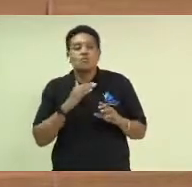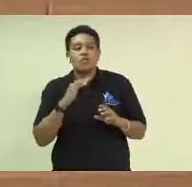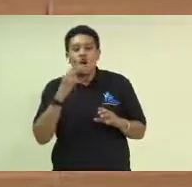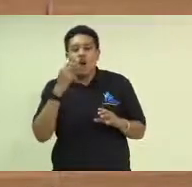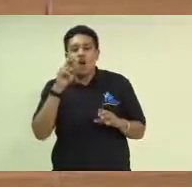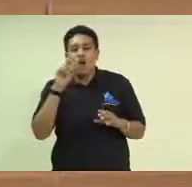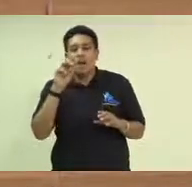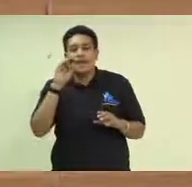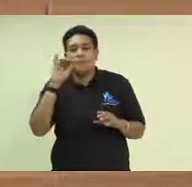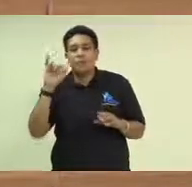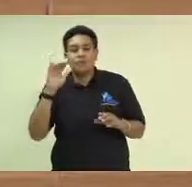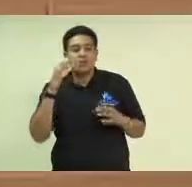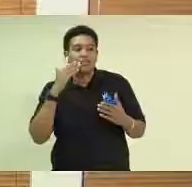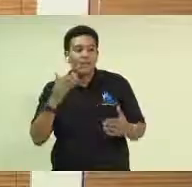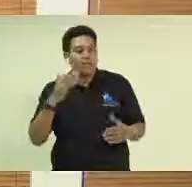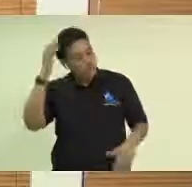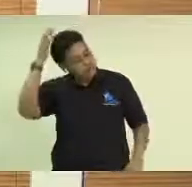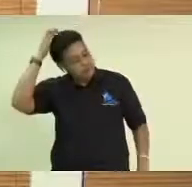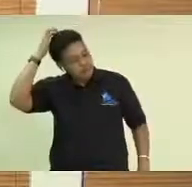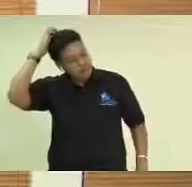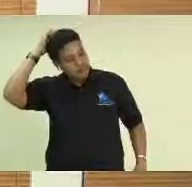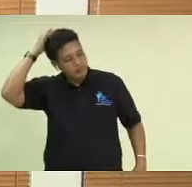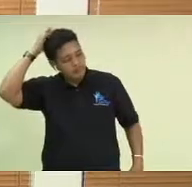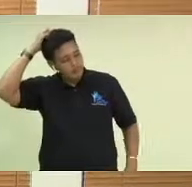much. Thank you.